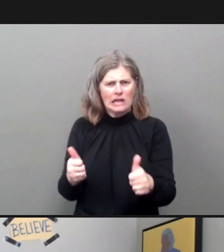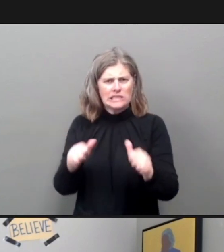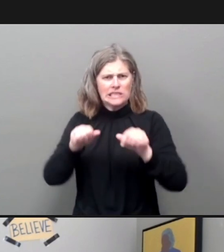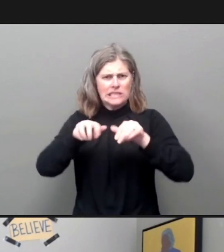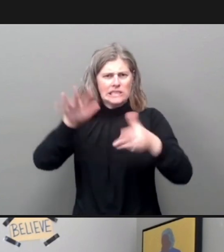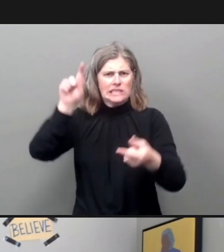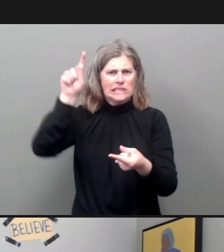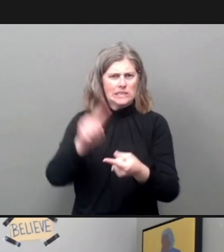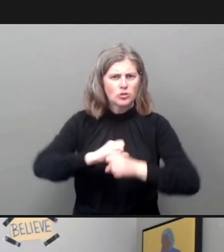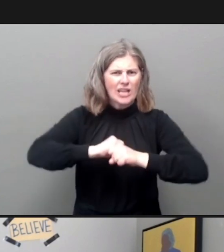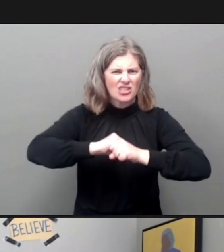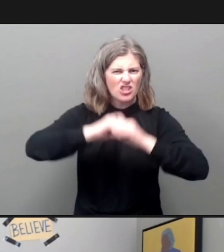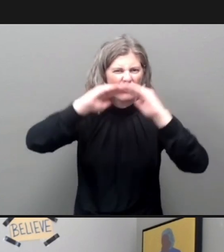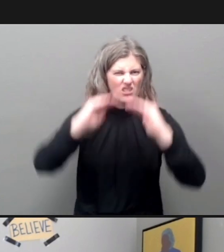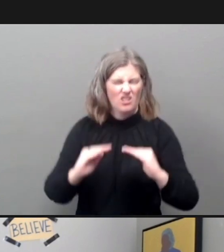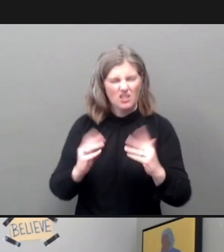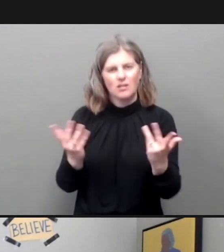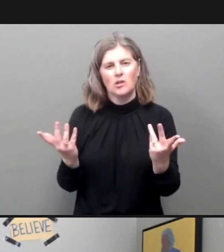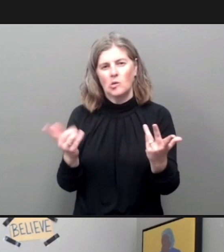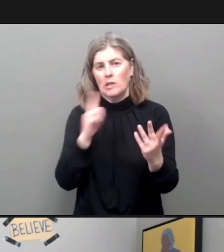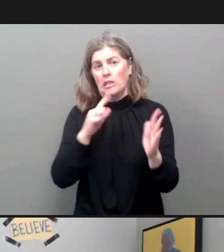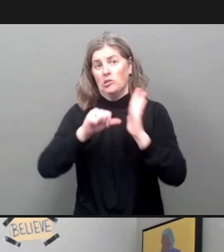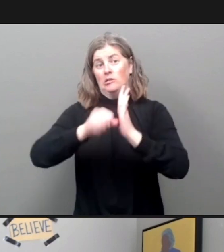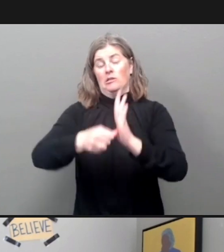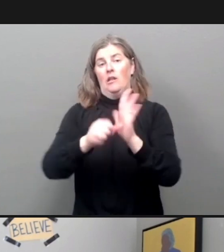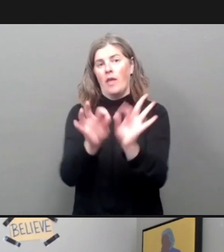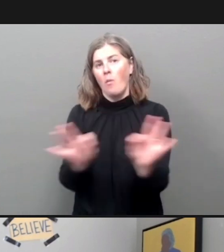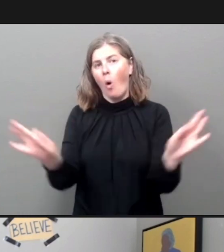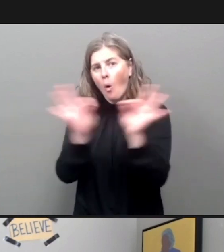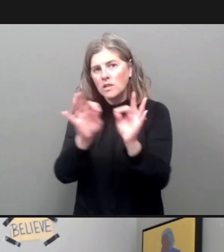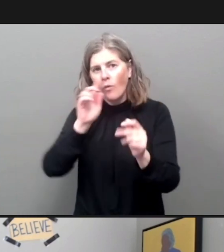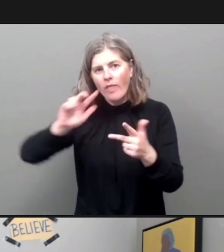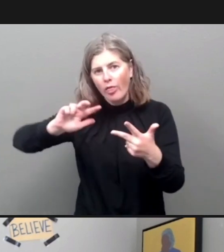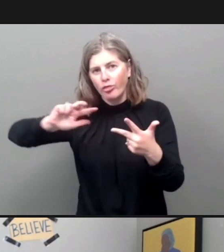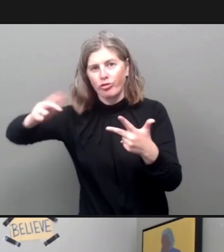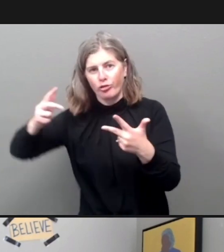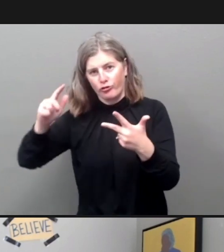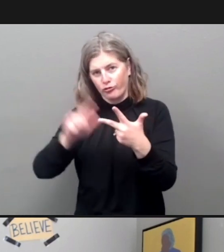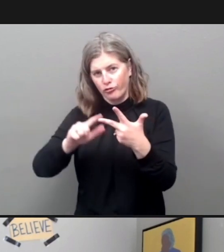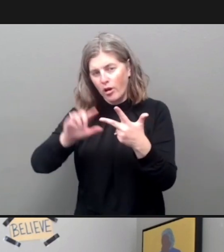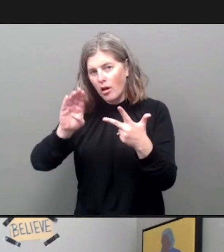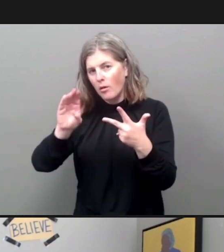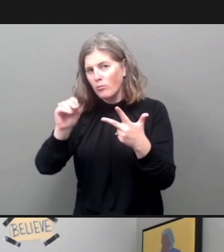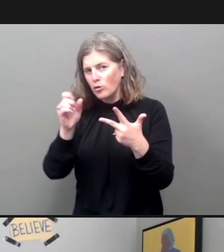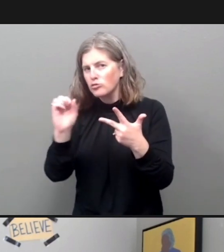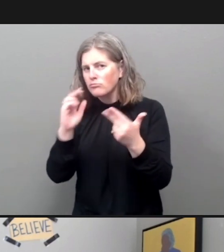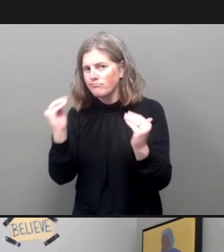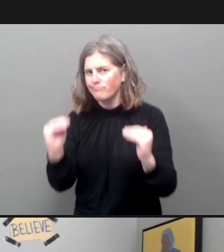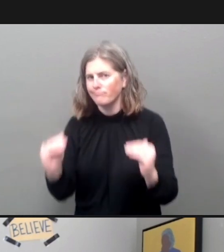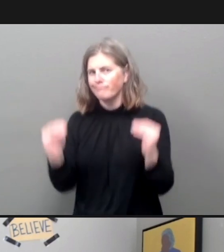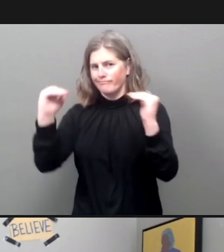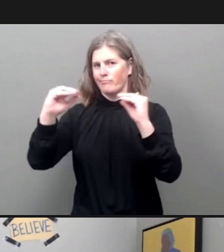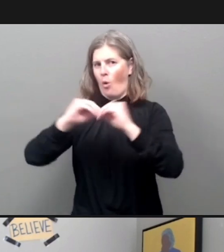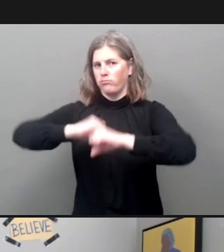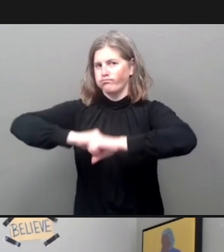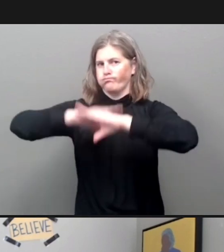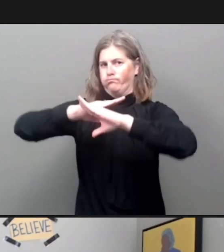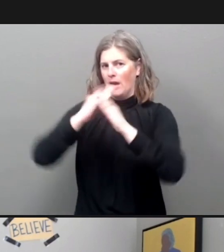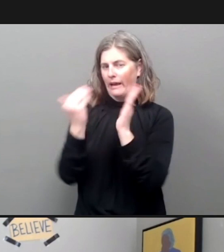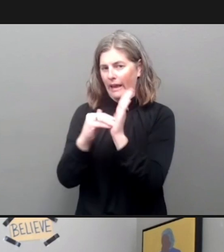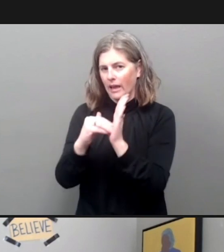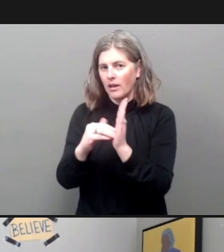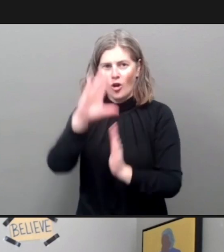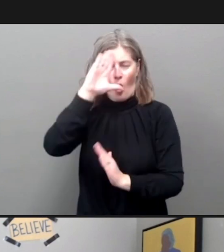So it underscores the importance of the booster shots, I think. And, you know, I've had